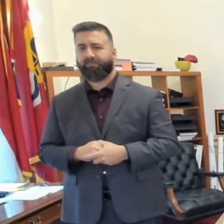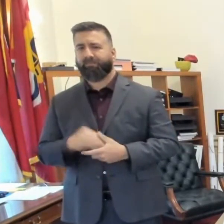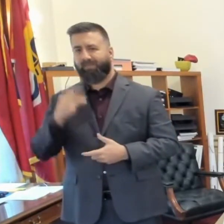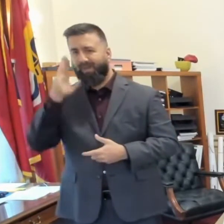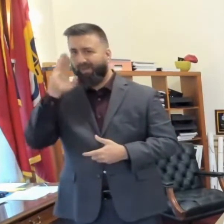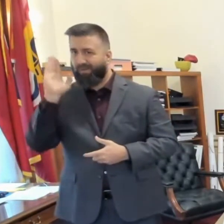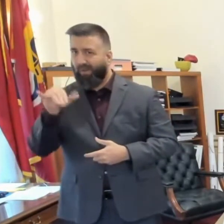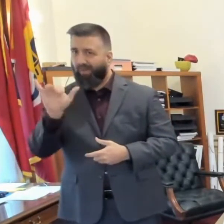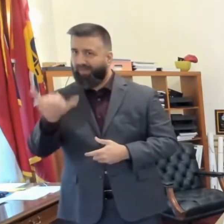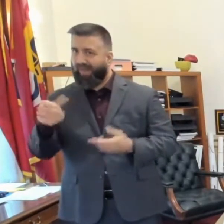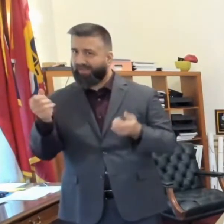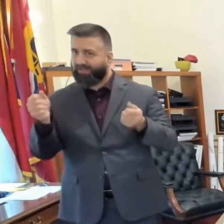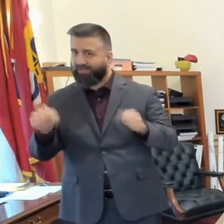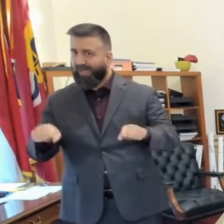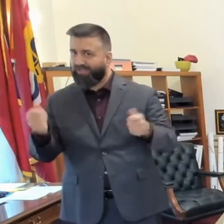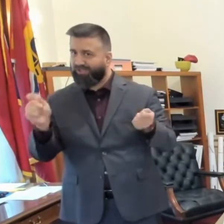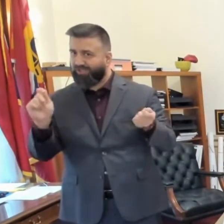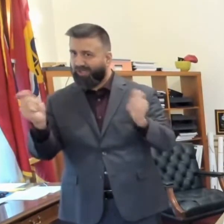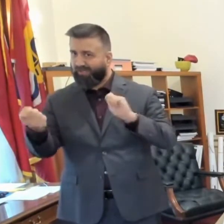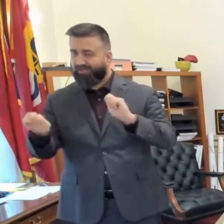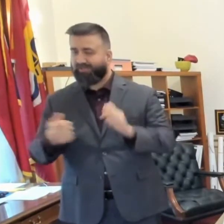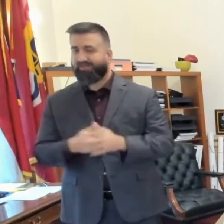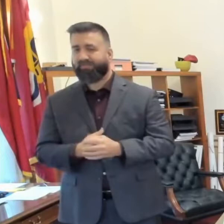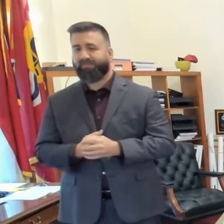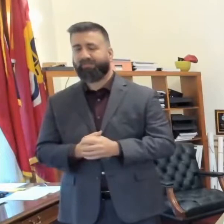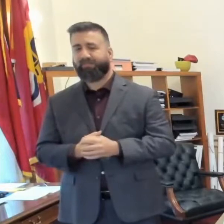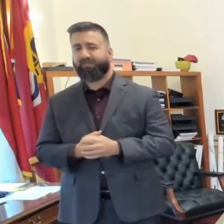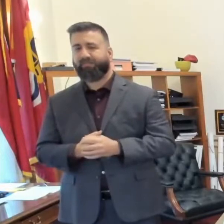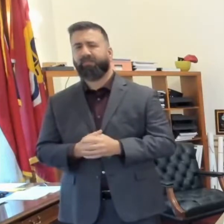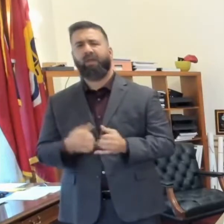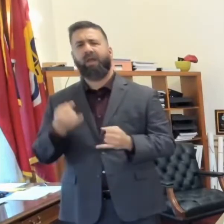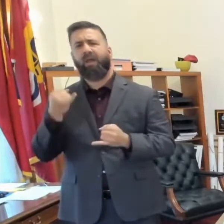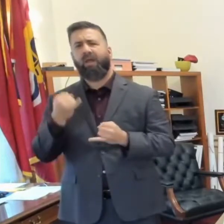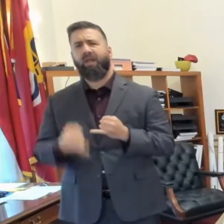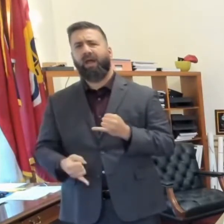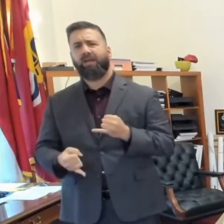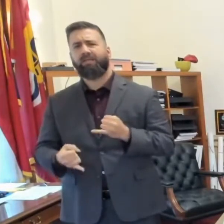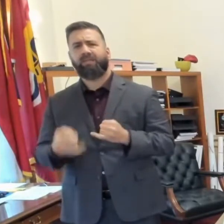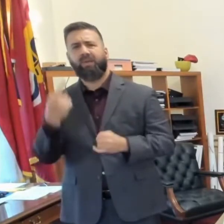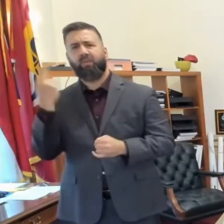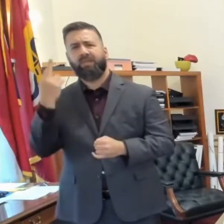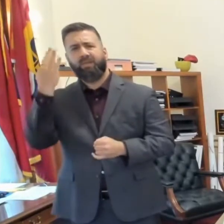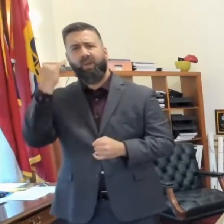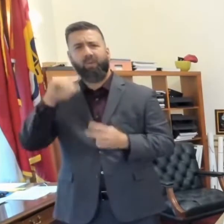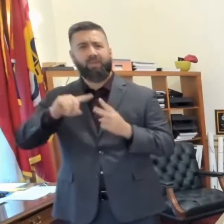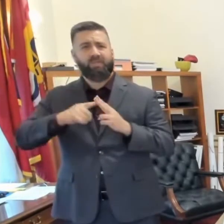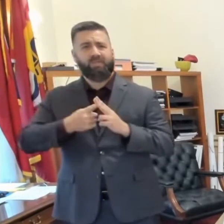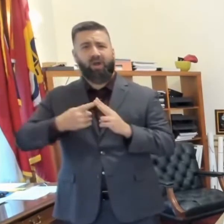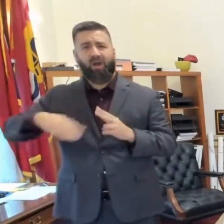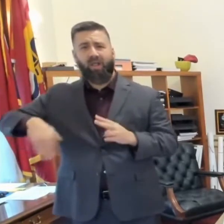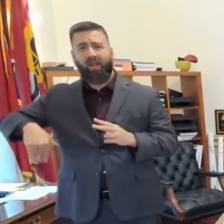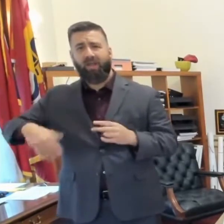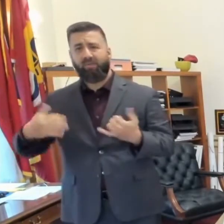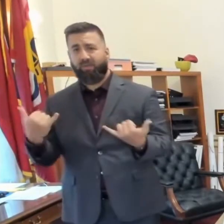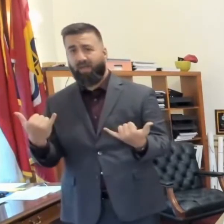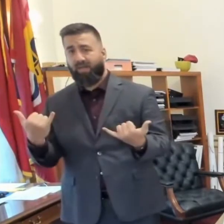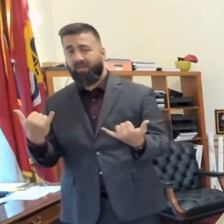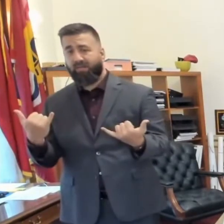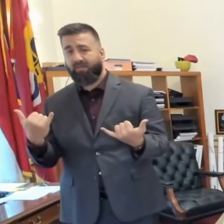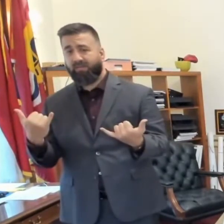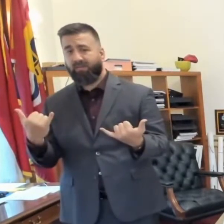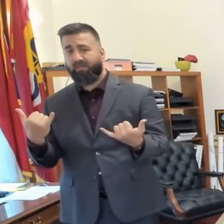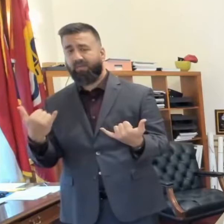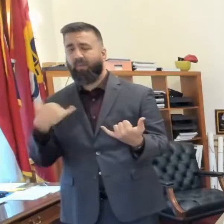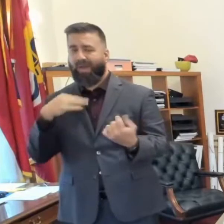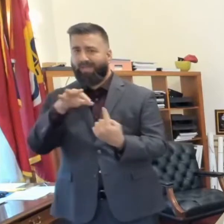That can change. And then lastly, the reason we started a little bit late today is that there was a Board of Estimate and Apportionment meeting, a